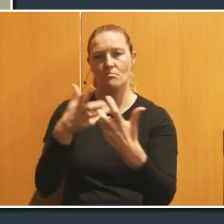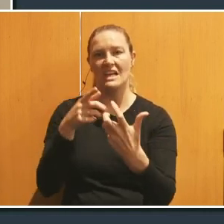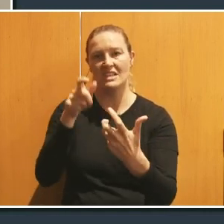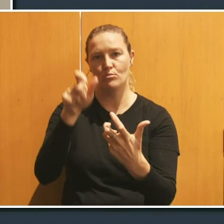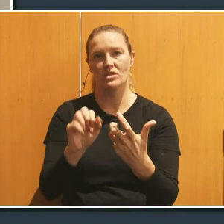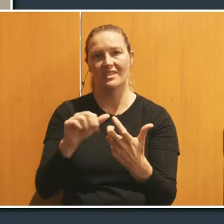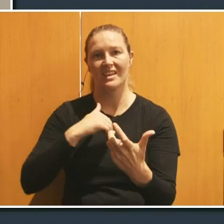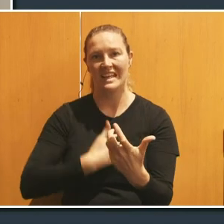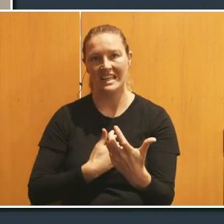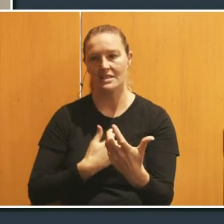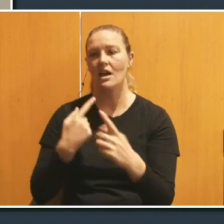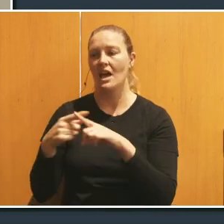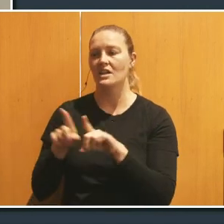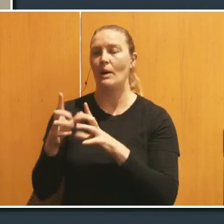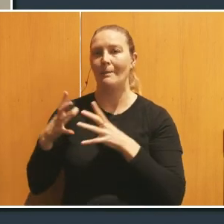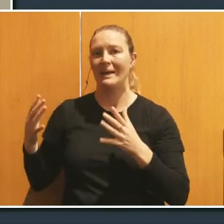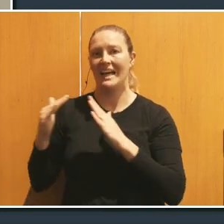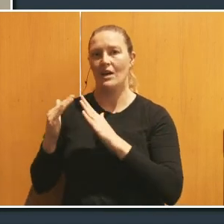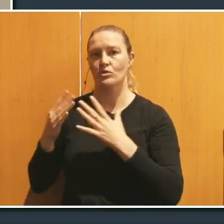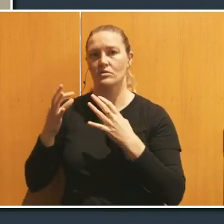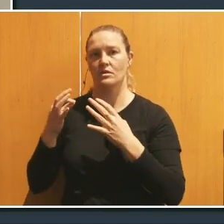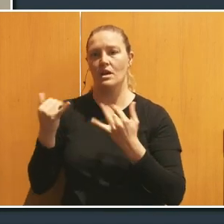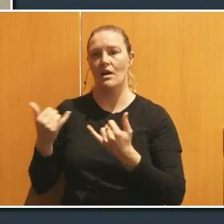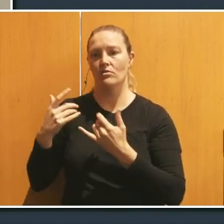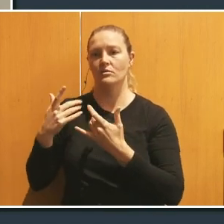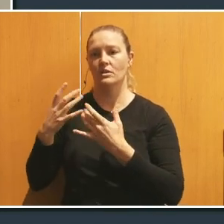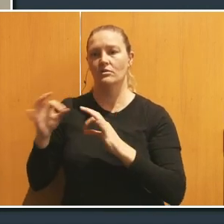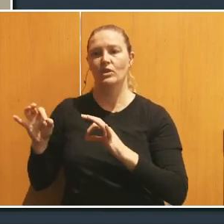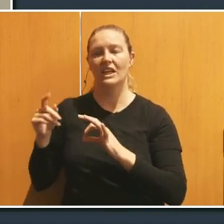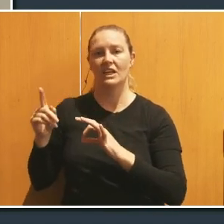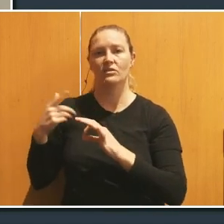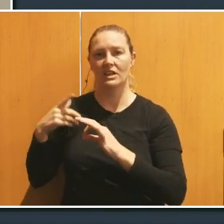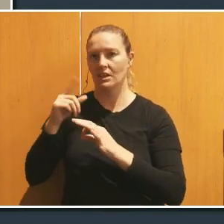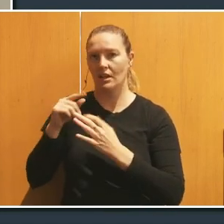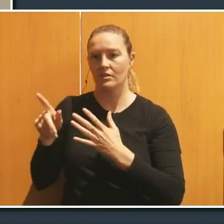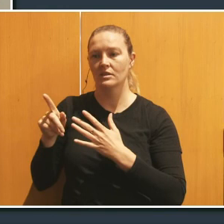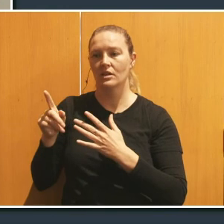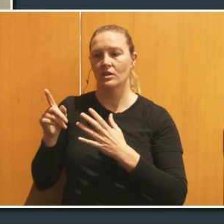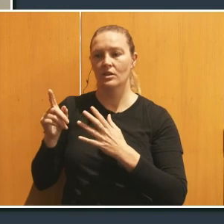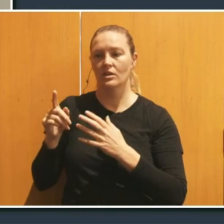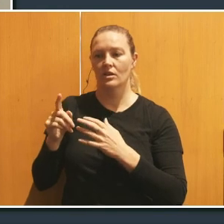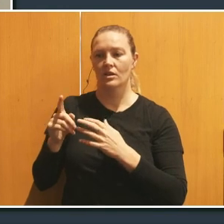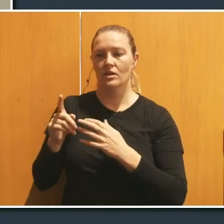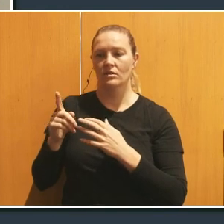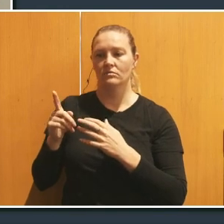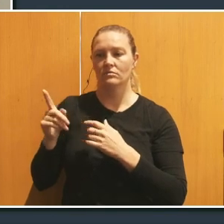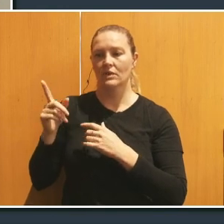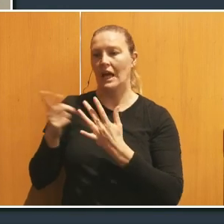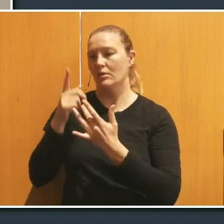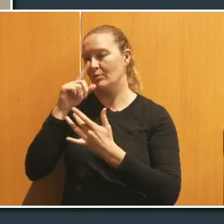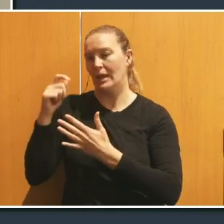Their family homes freed up for, and it's usually 20 to 30 hectares of residential property is freed up into the property